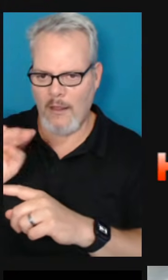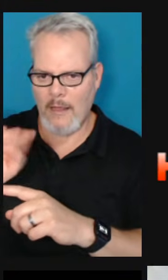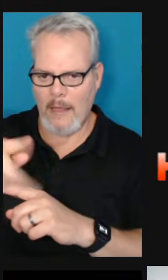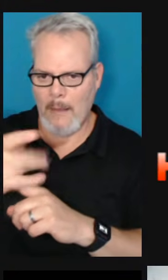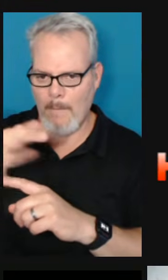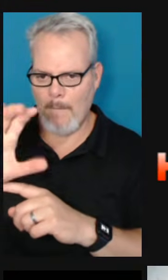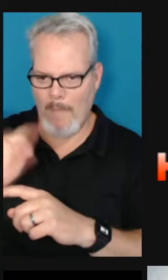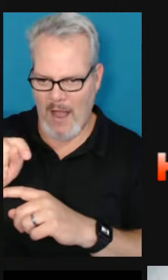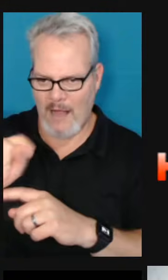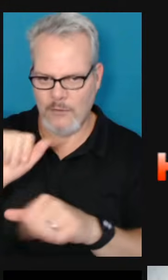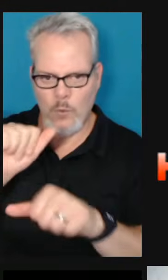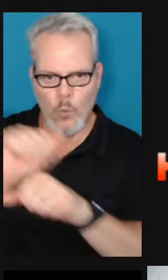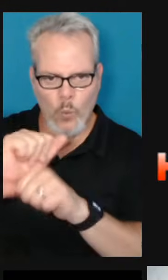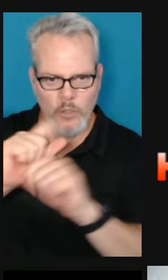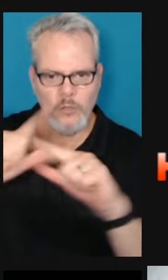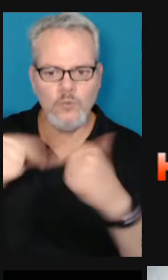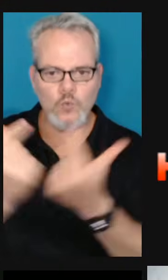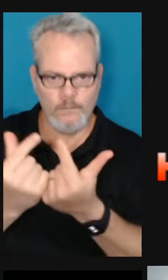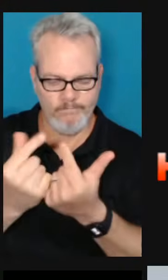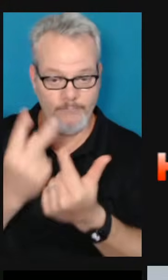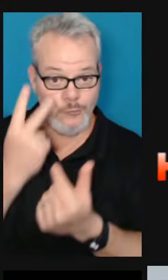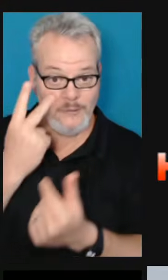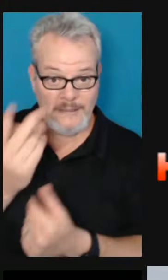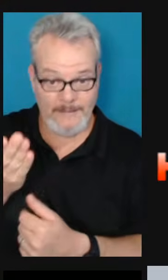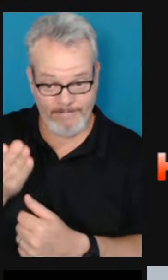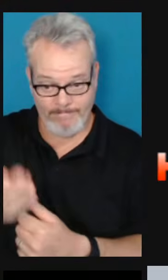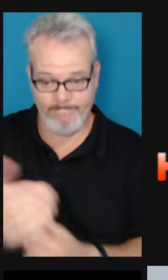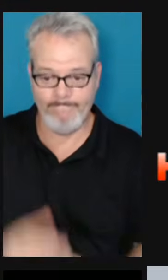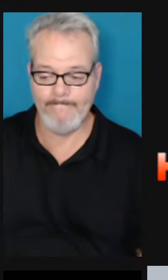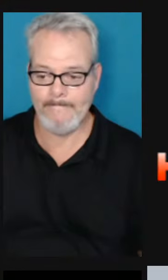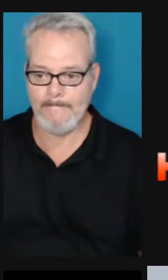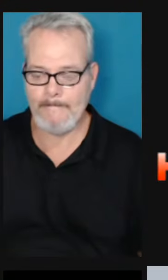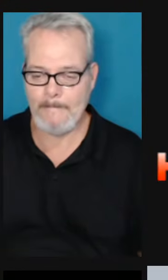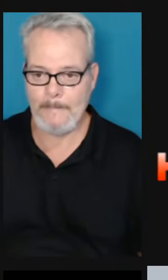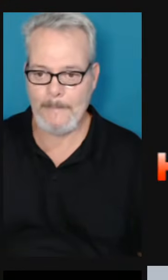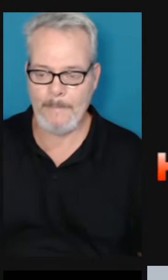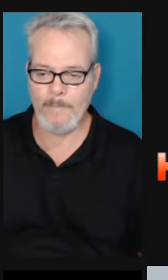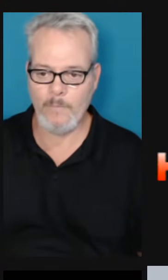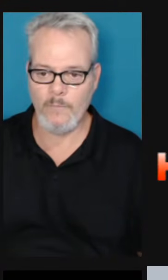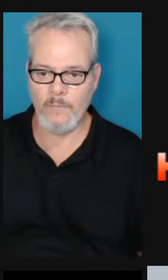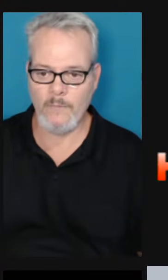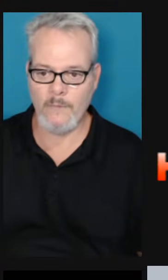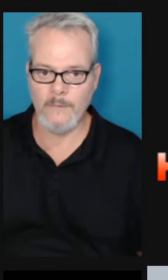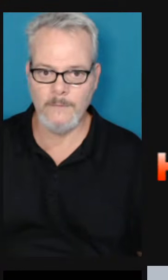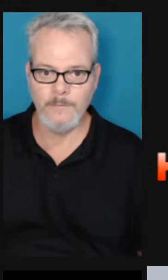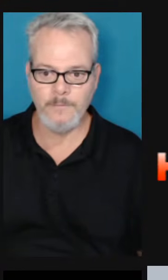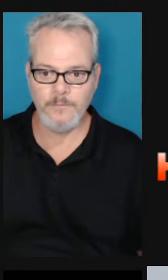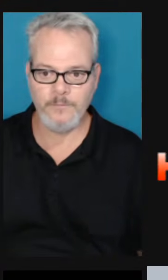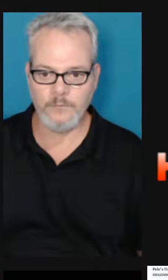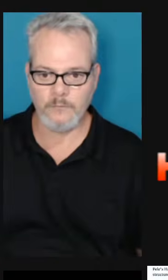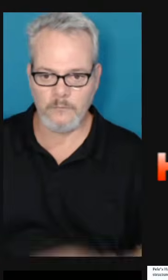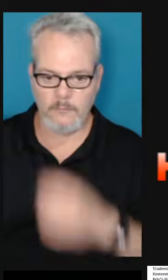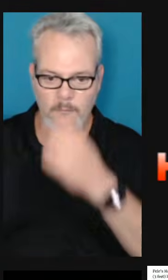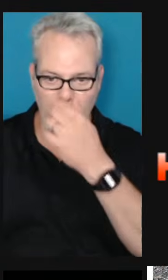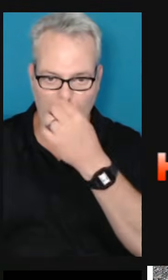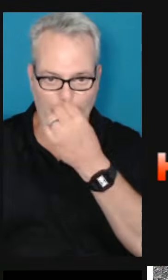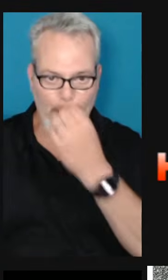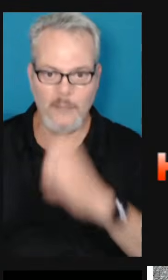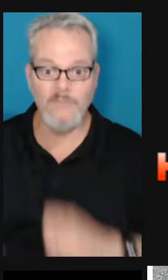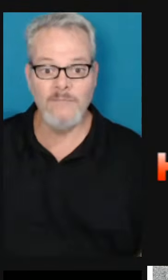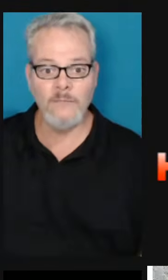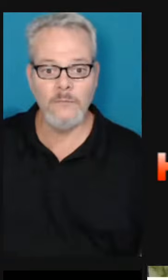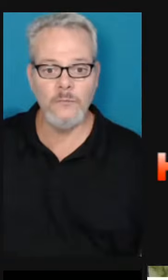everyone can see it. All right. The USGS has also put out some guidance on this